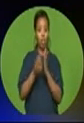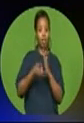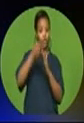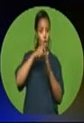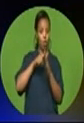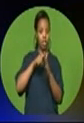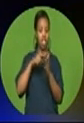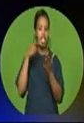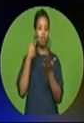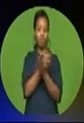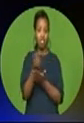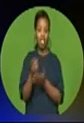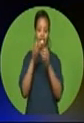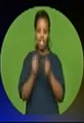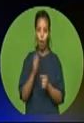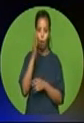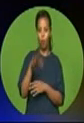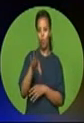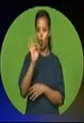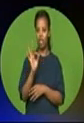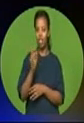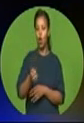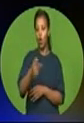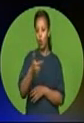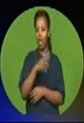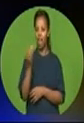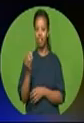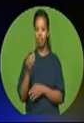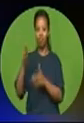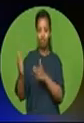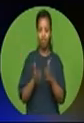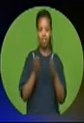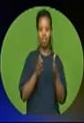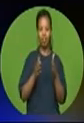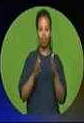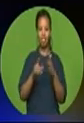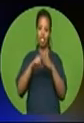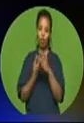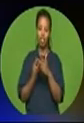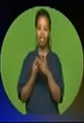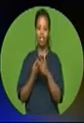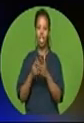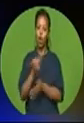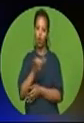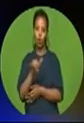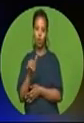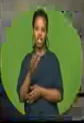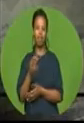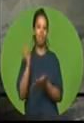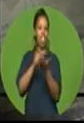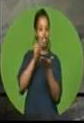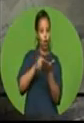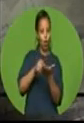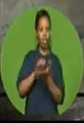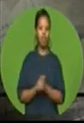order, they can be located quickly and creates uniformity in recording.